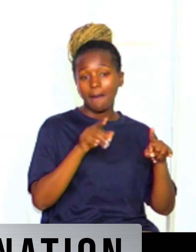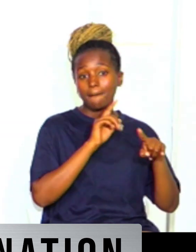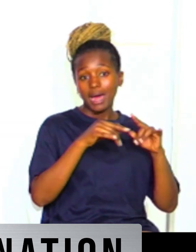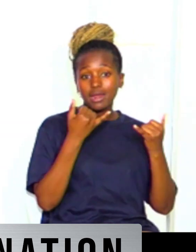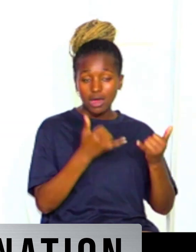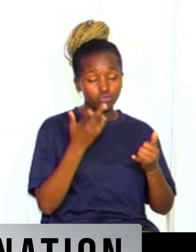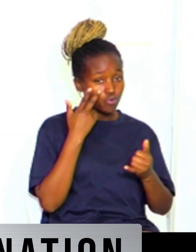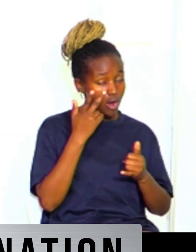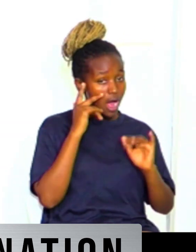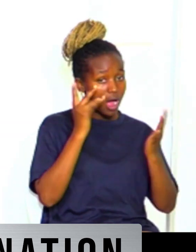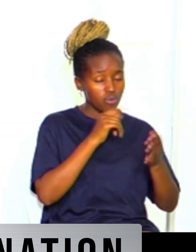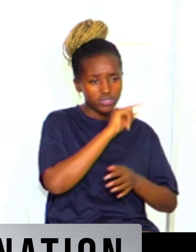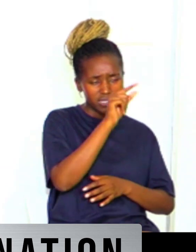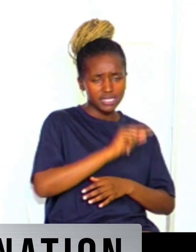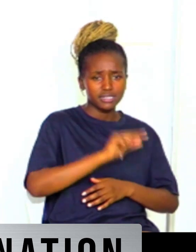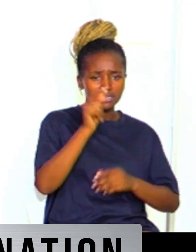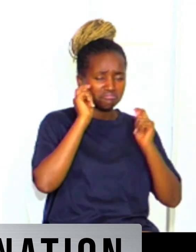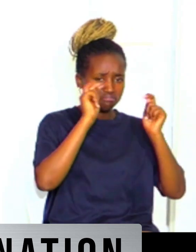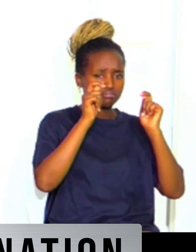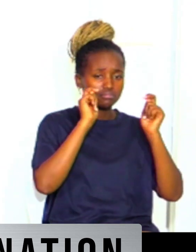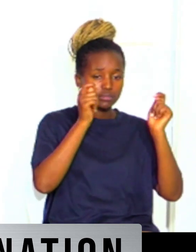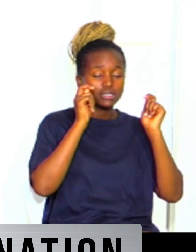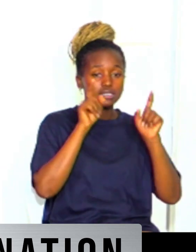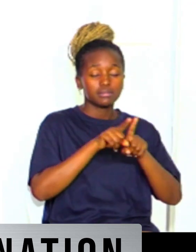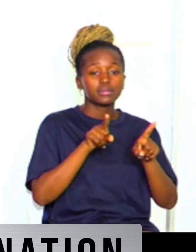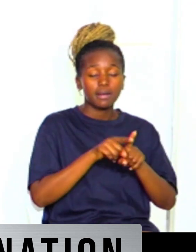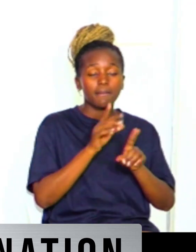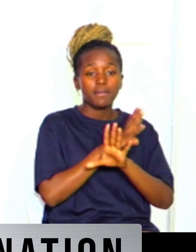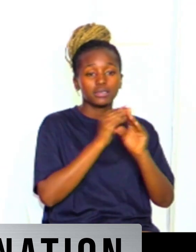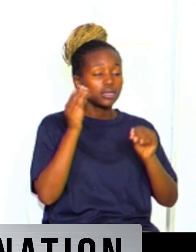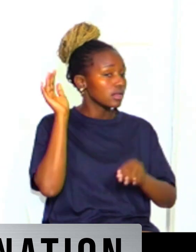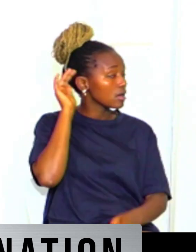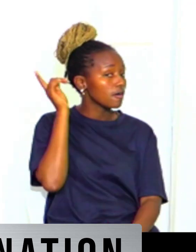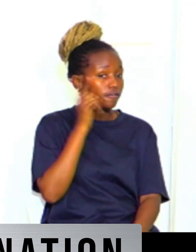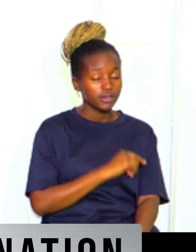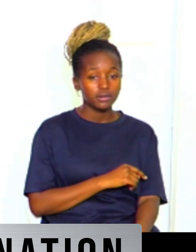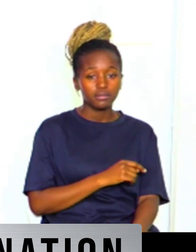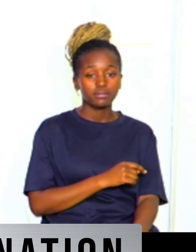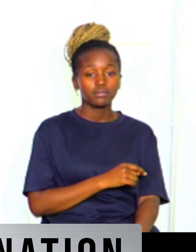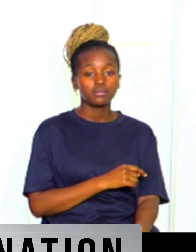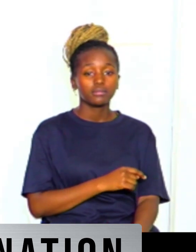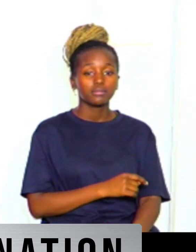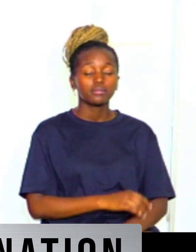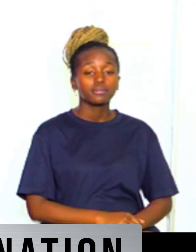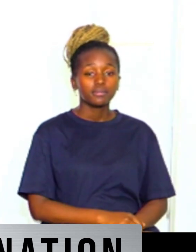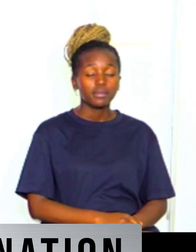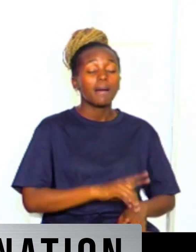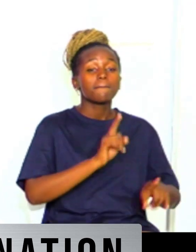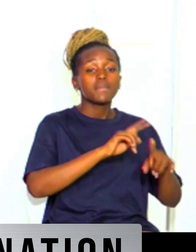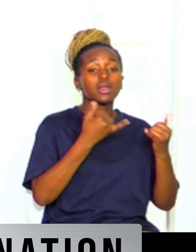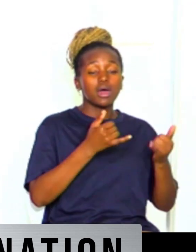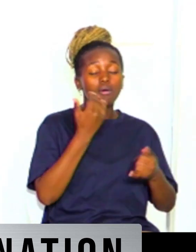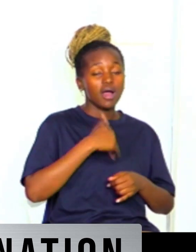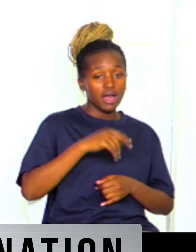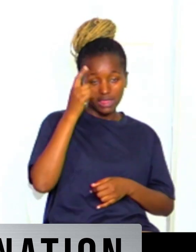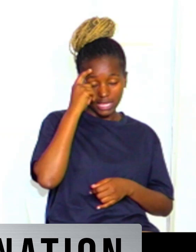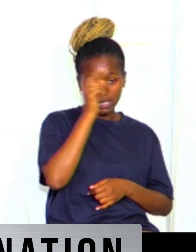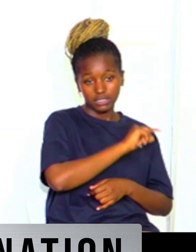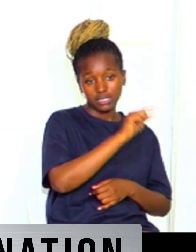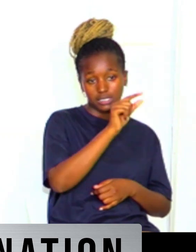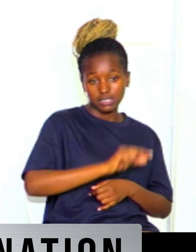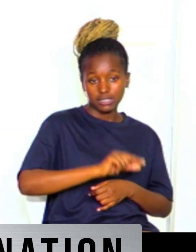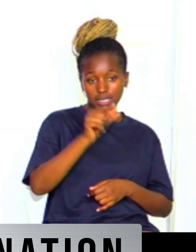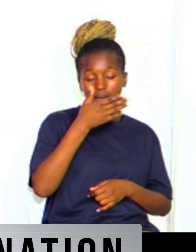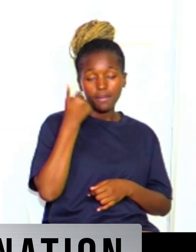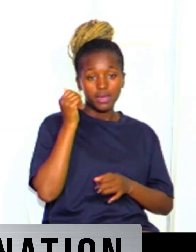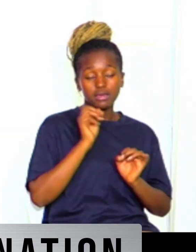akaweza kufanya kenye tunataka kama mayouth. We really appreciate. But as Gen Z, it's time to wake up. It's time to